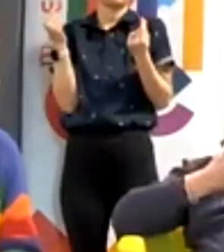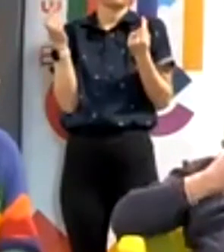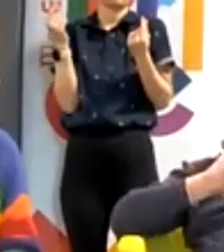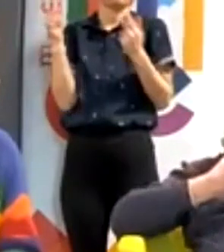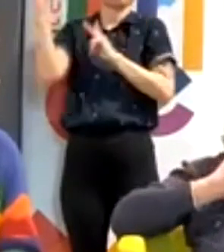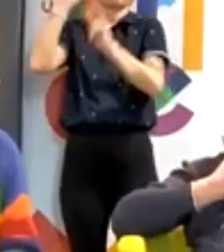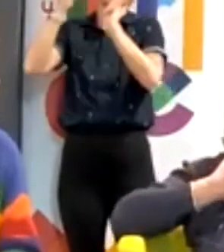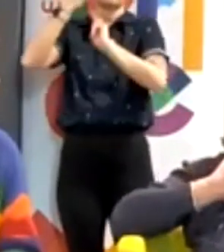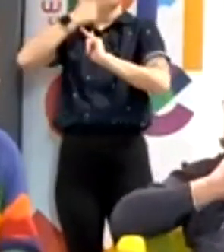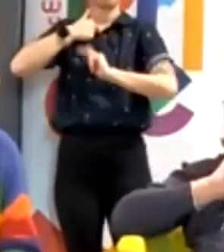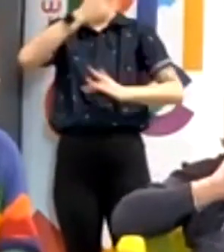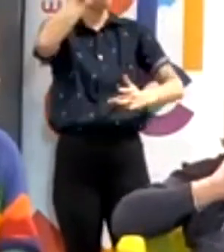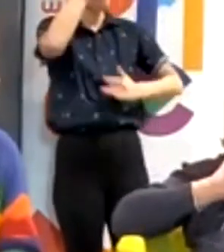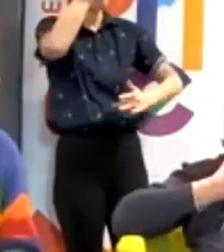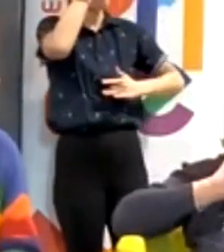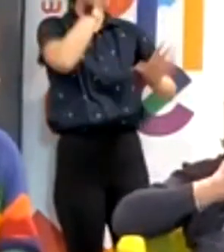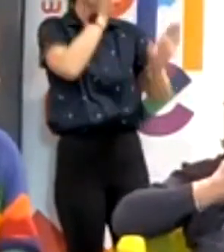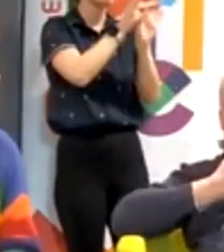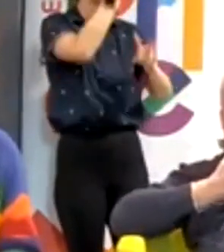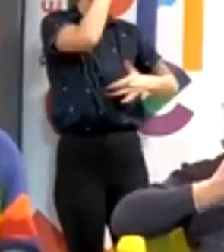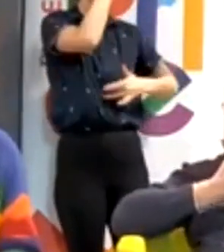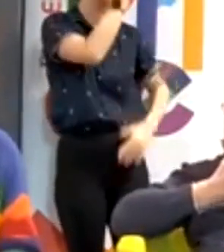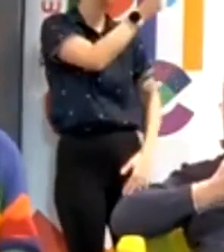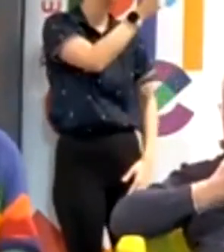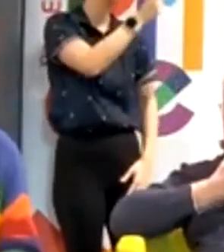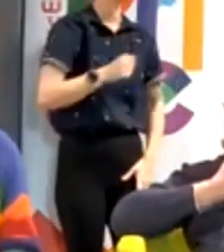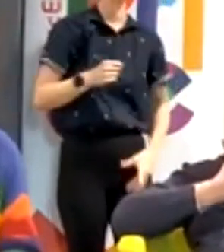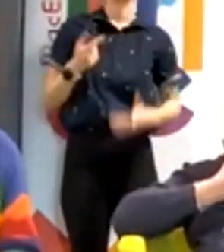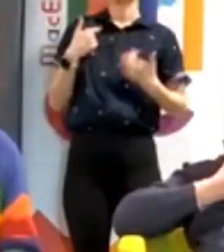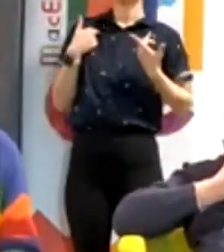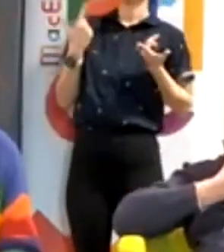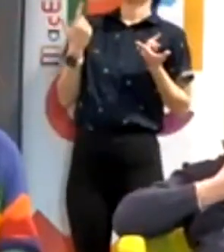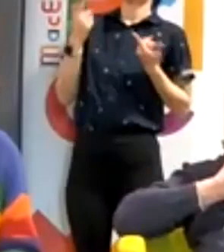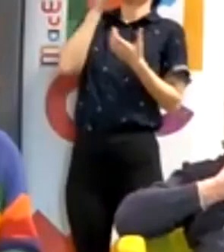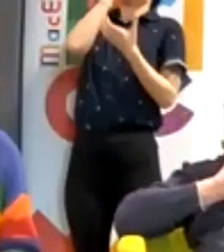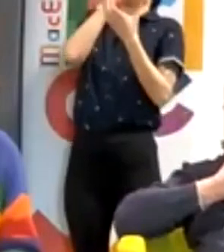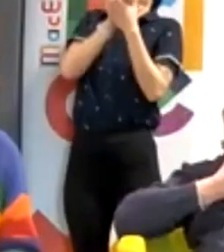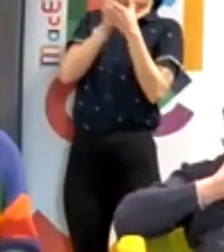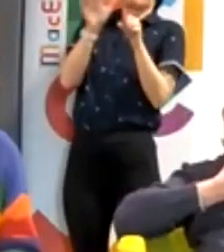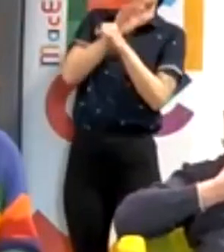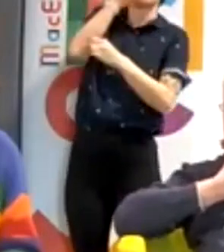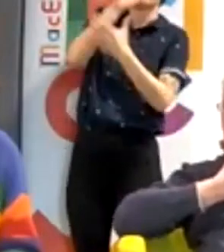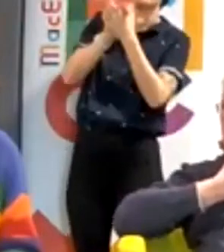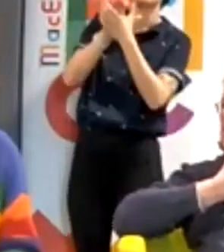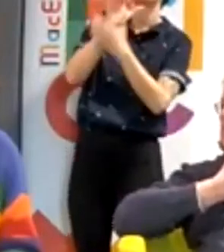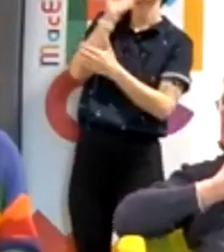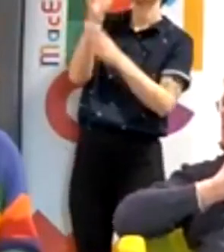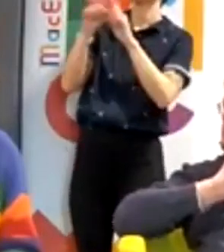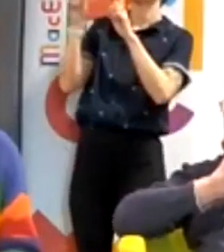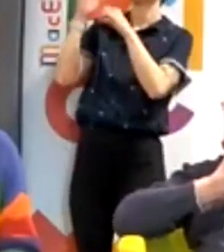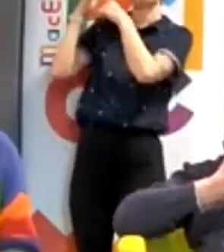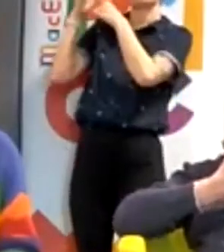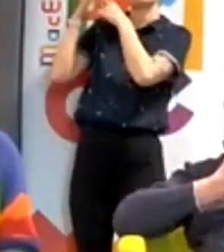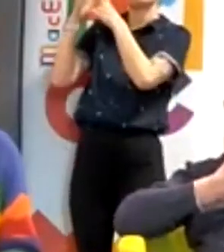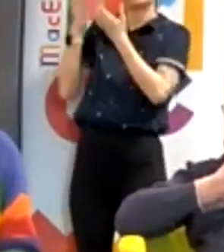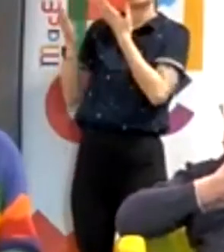etc., etc. We didn't buy in fully, but back in my mind, I was always a little worried that maybe they were right, maybe I was